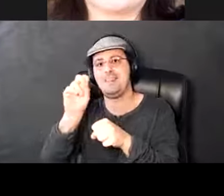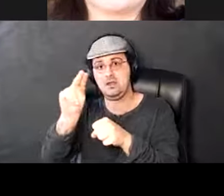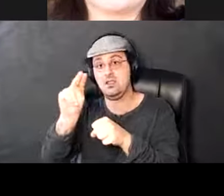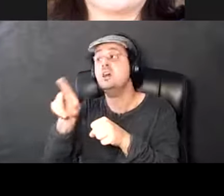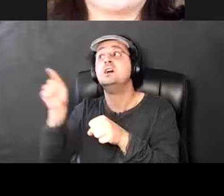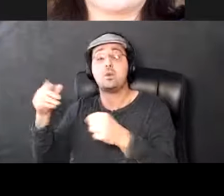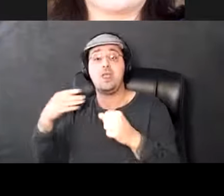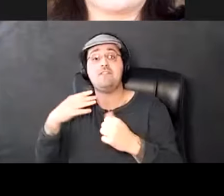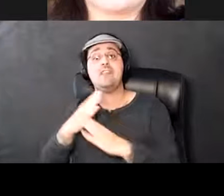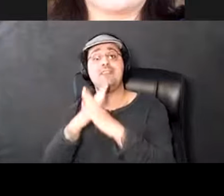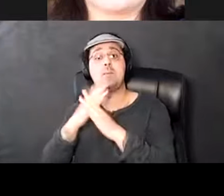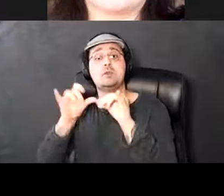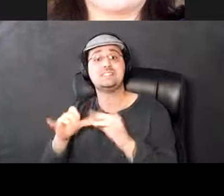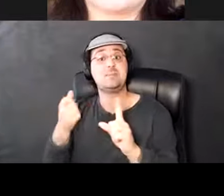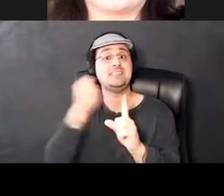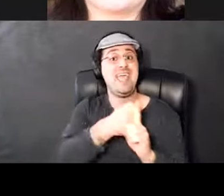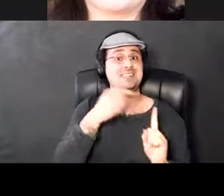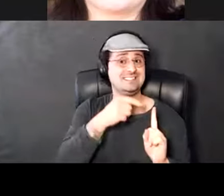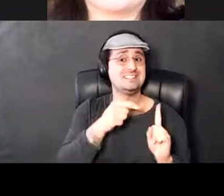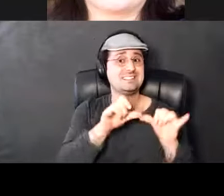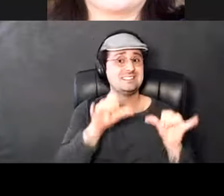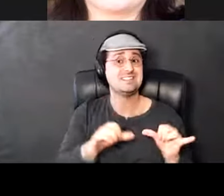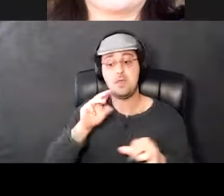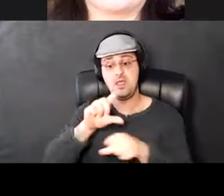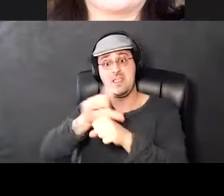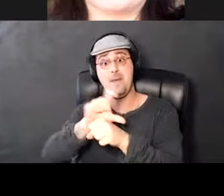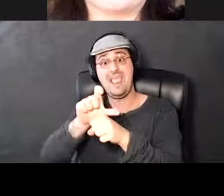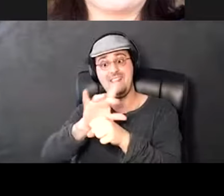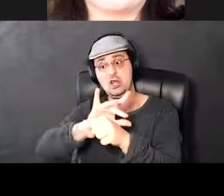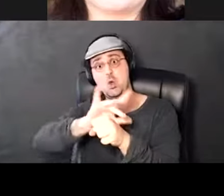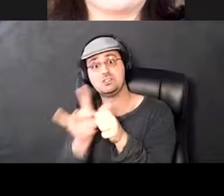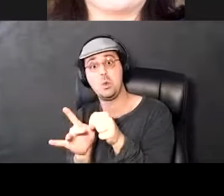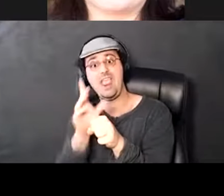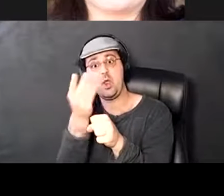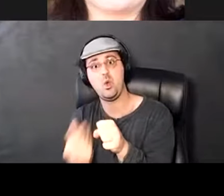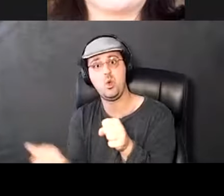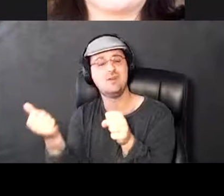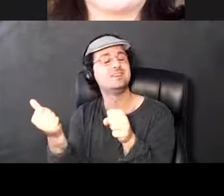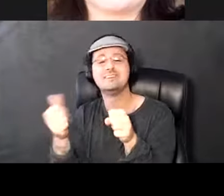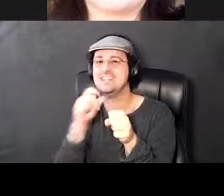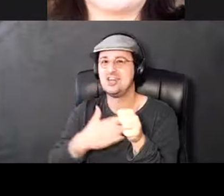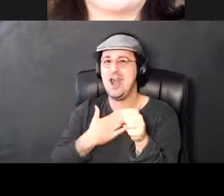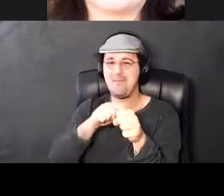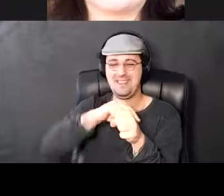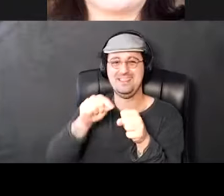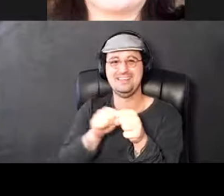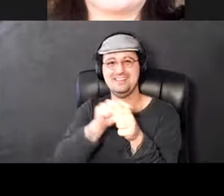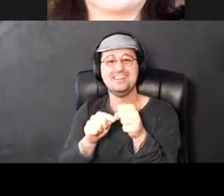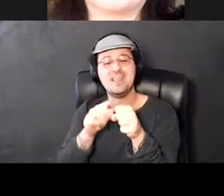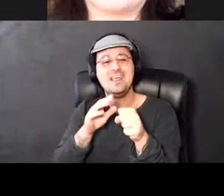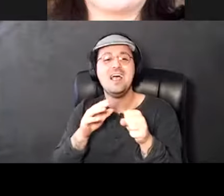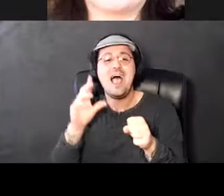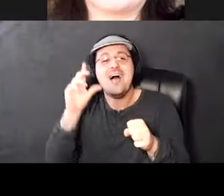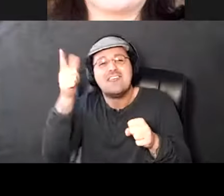in disease, and this myelin goes away, the axons are not happy, the circuit is not happy, and eventually these neurons